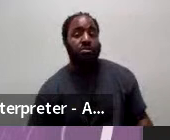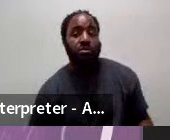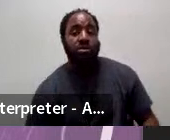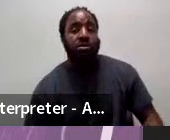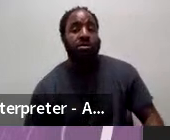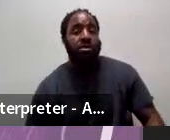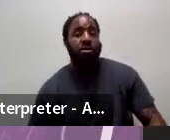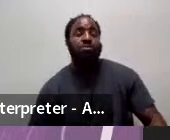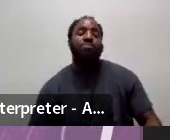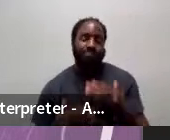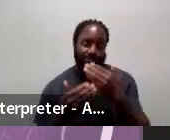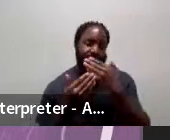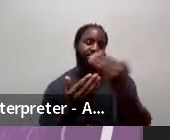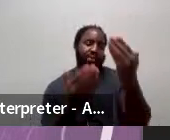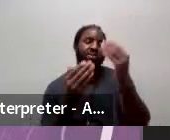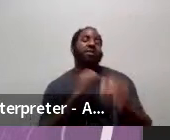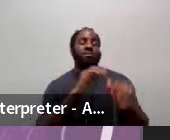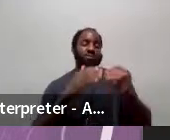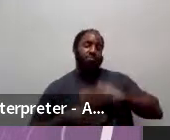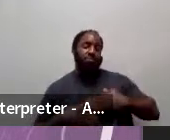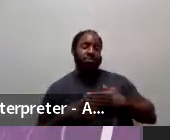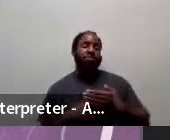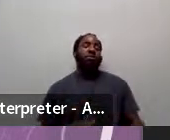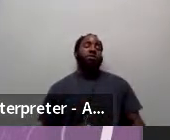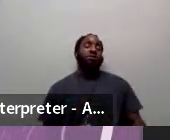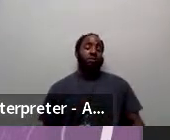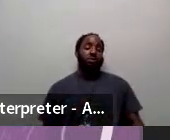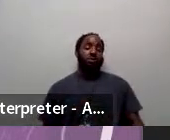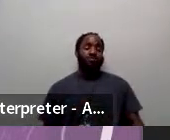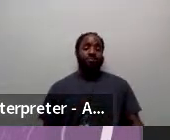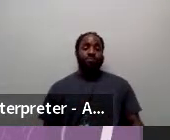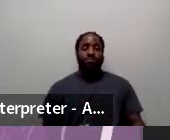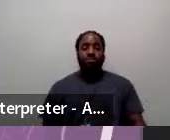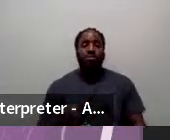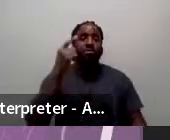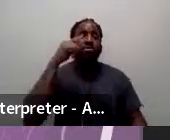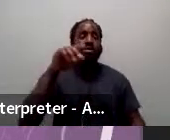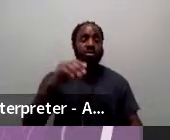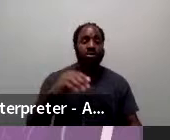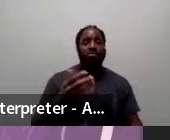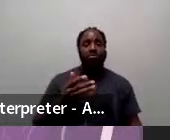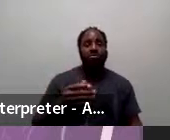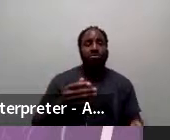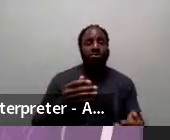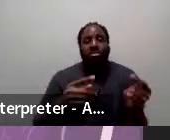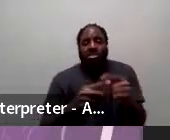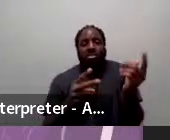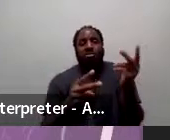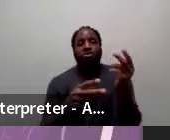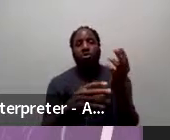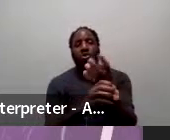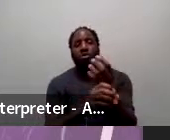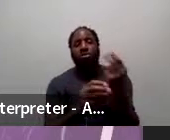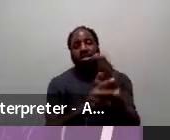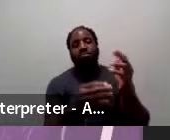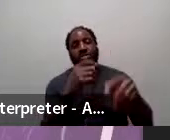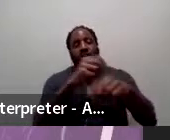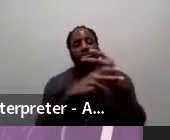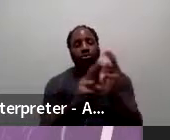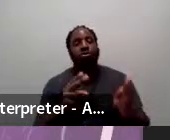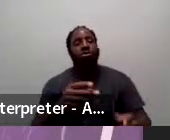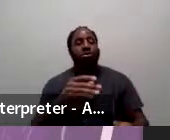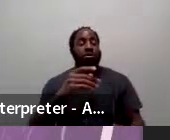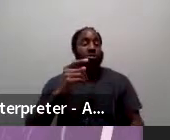Great, thanks, Tun. I appreciate it. And for the sake of time, we're going to just speak really quickly because it is a